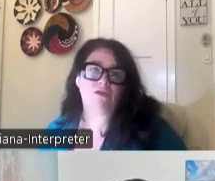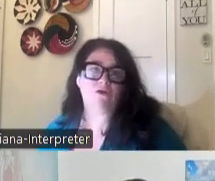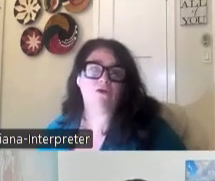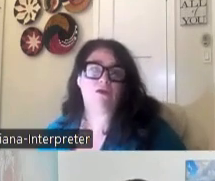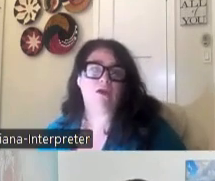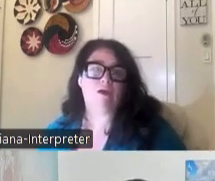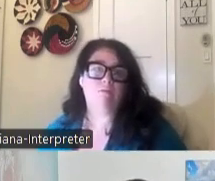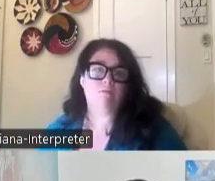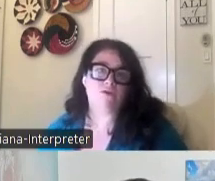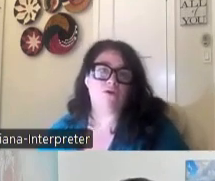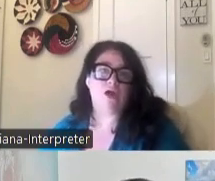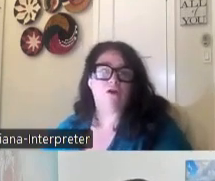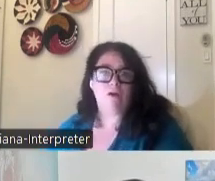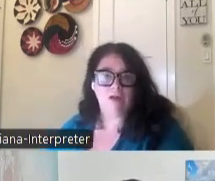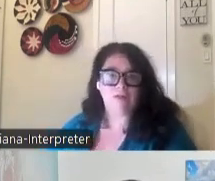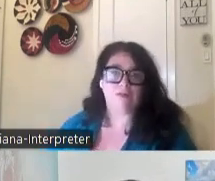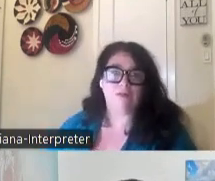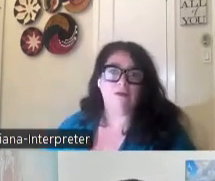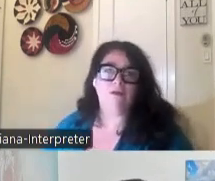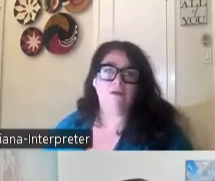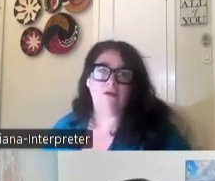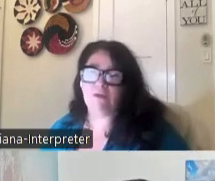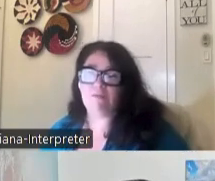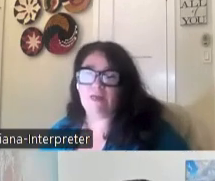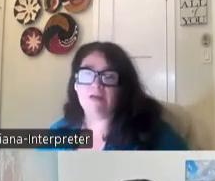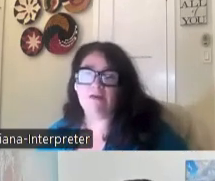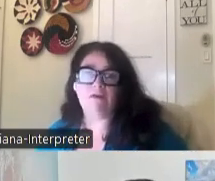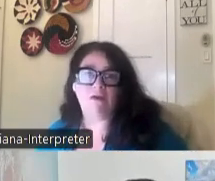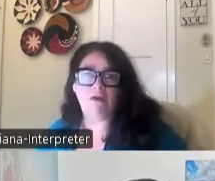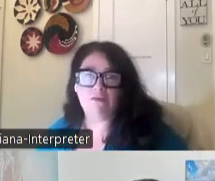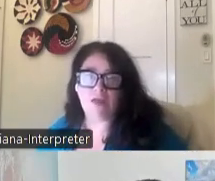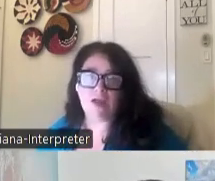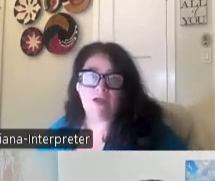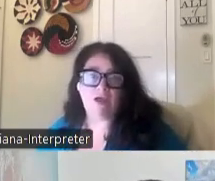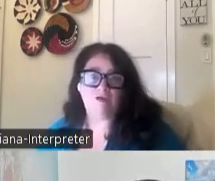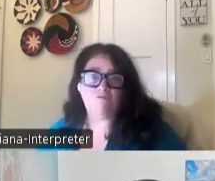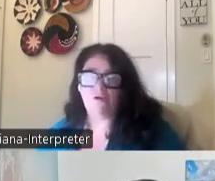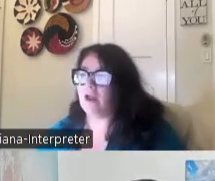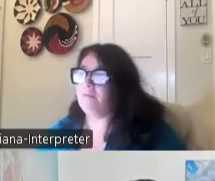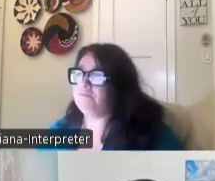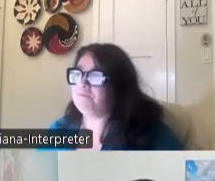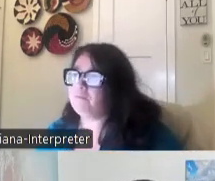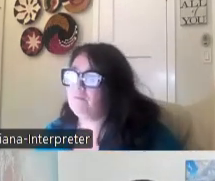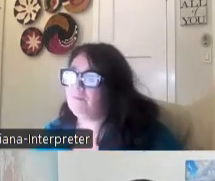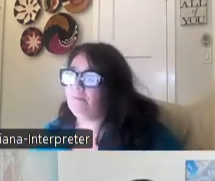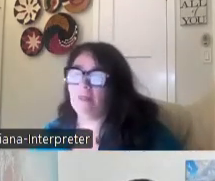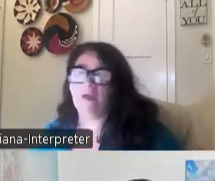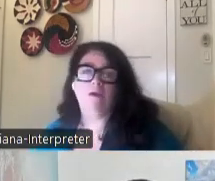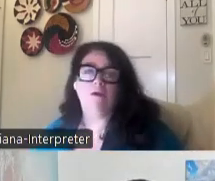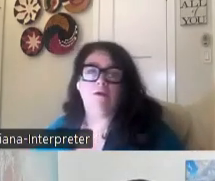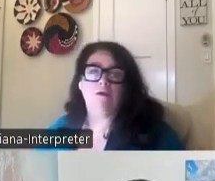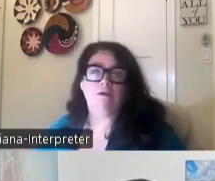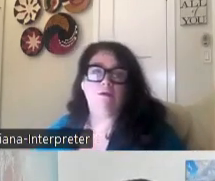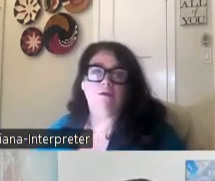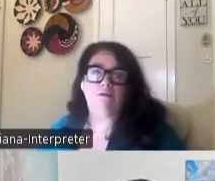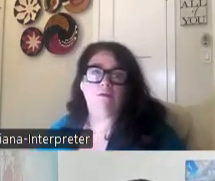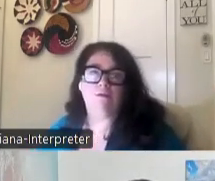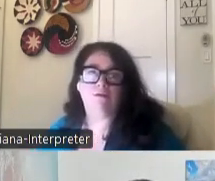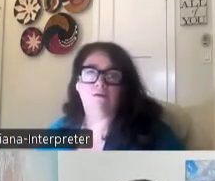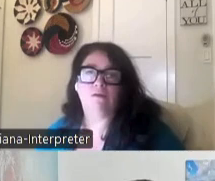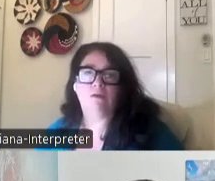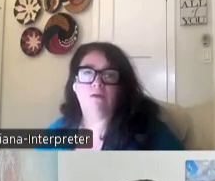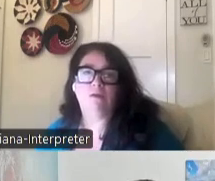If you zoom in on these maps, you in fact see that we don't even necessarily know or have high confidence regarding how the